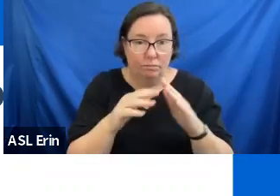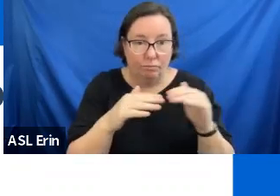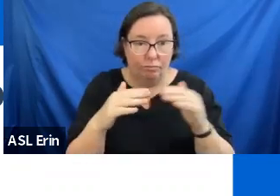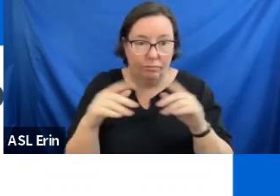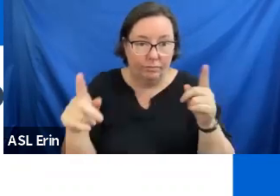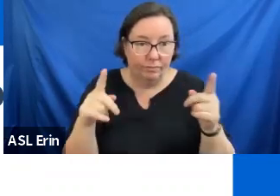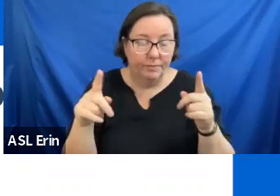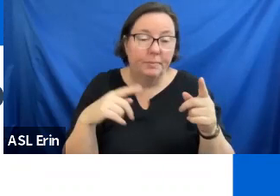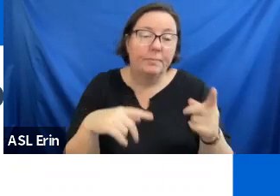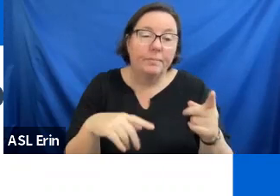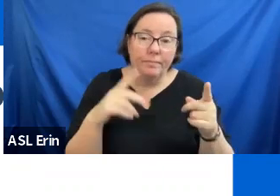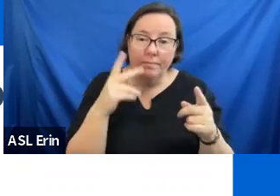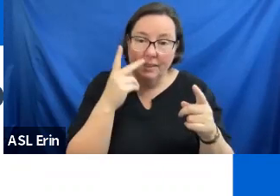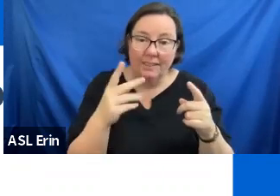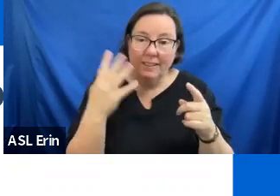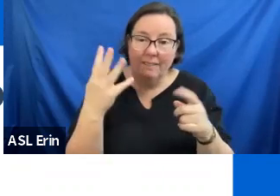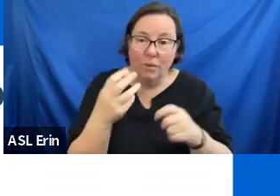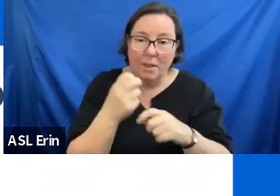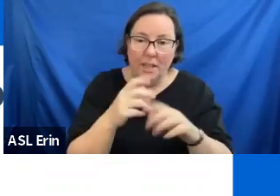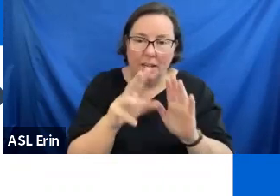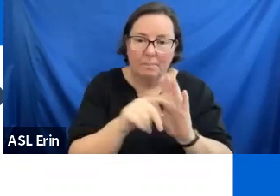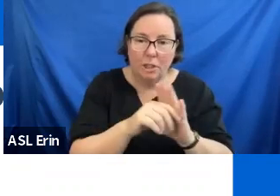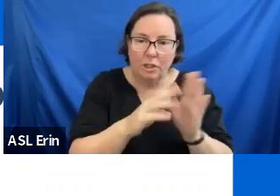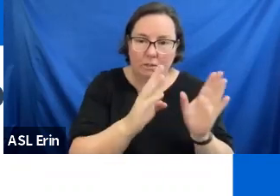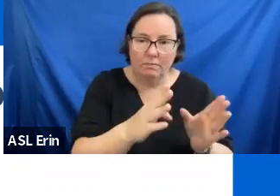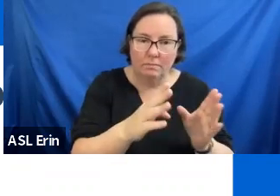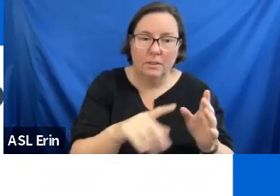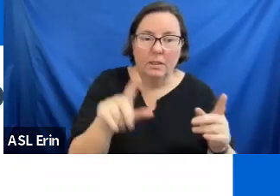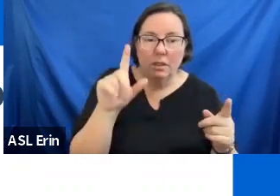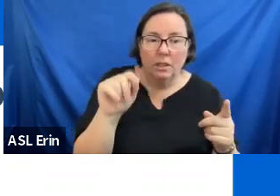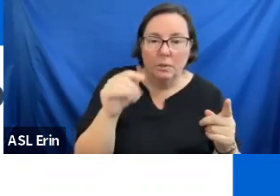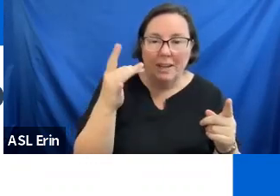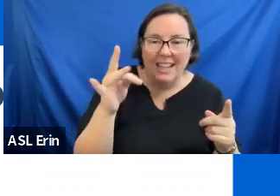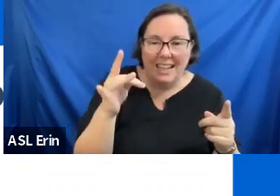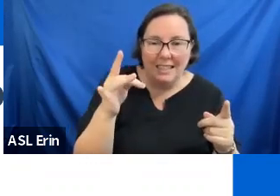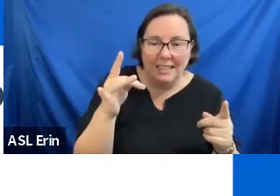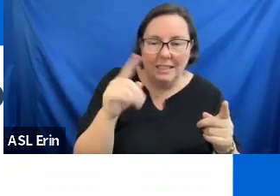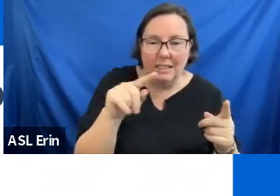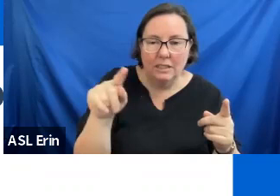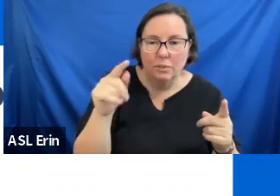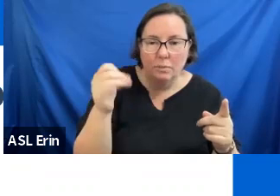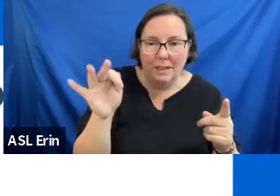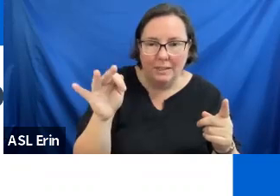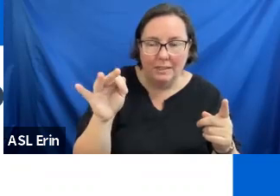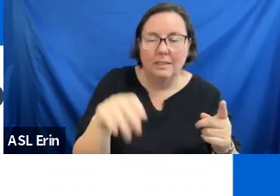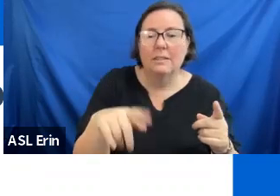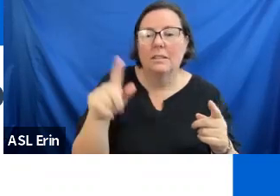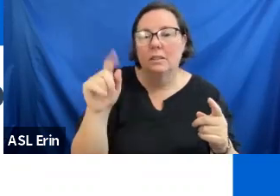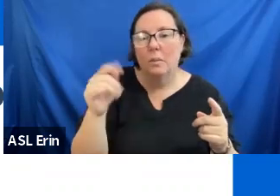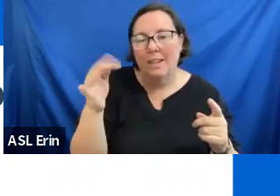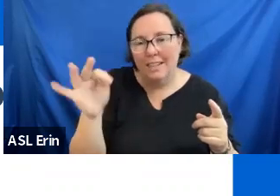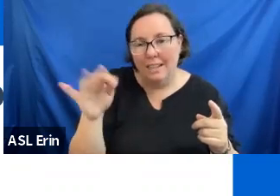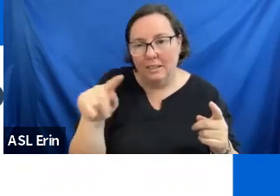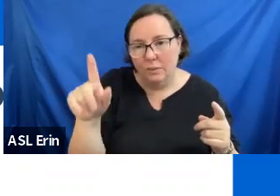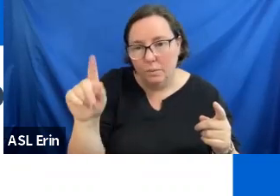This looks at a 4-year period, starting with the 2018-2019 school year process